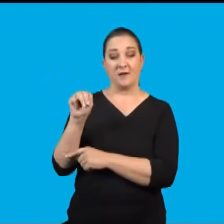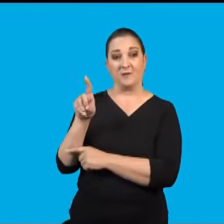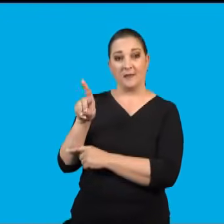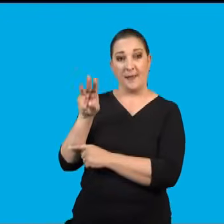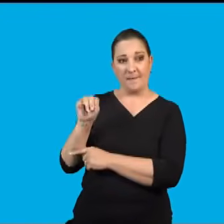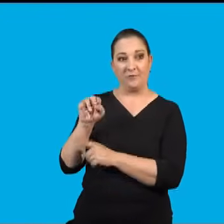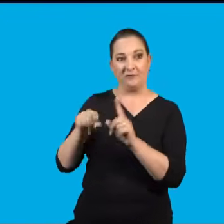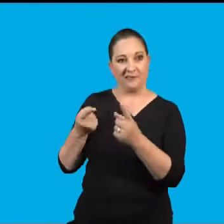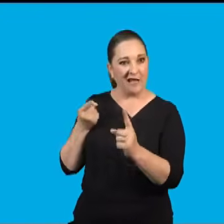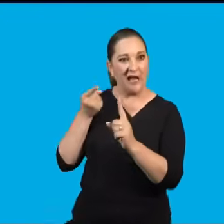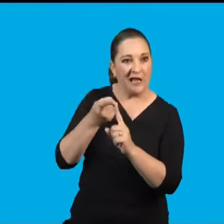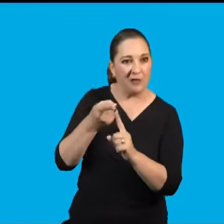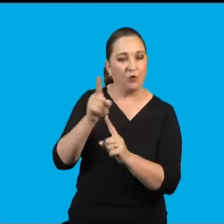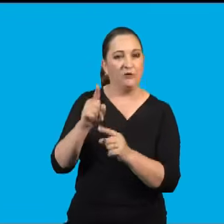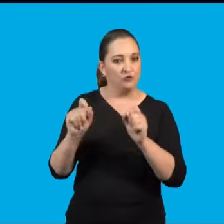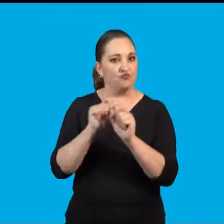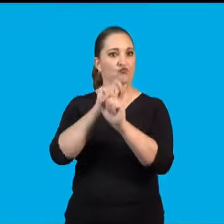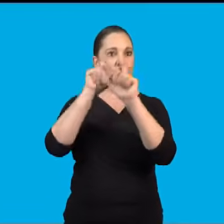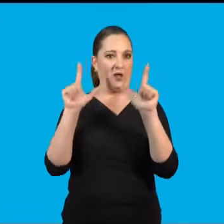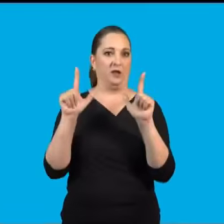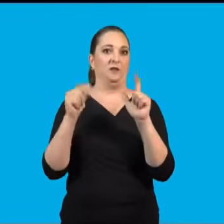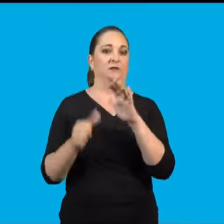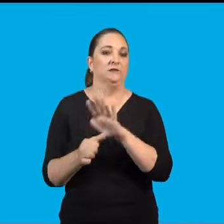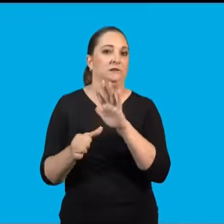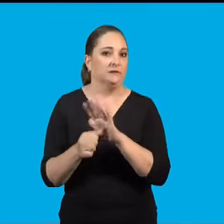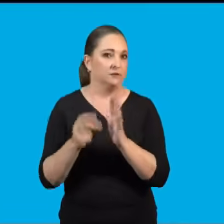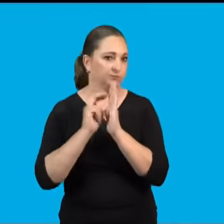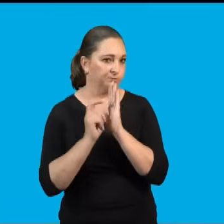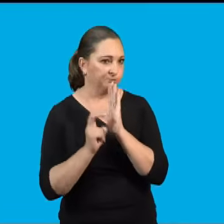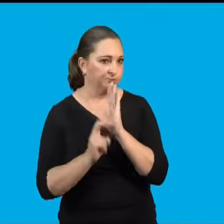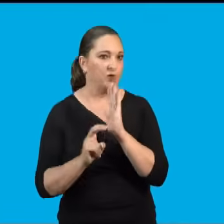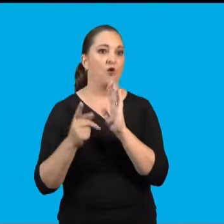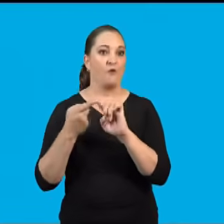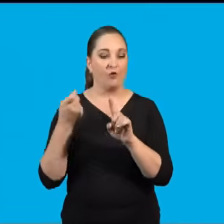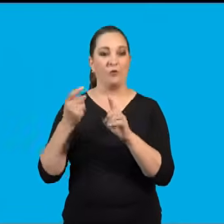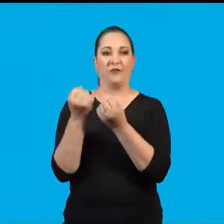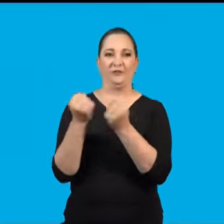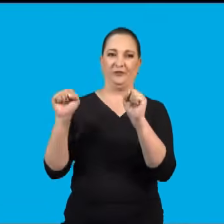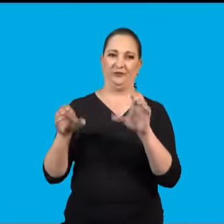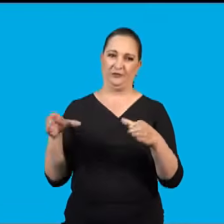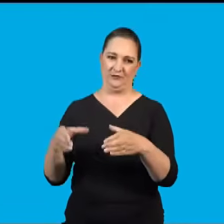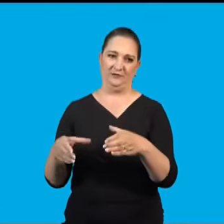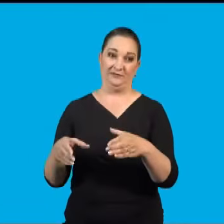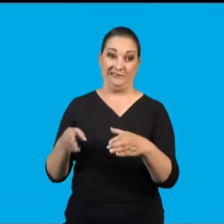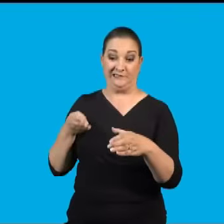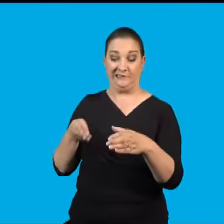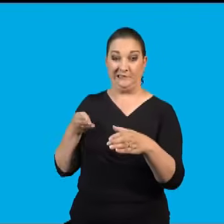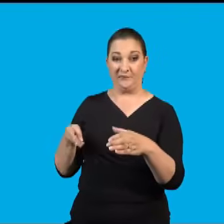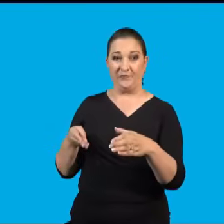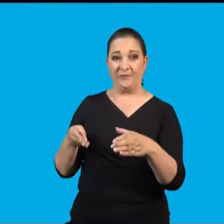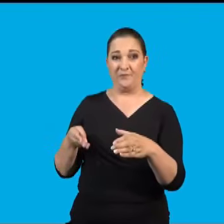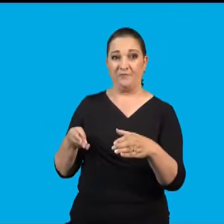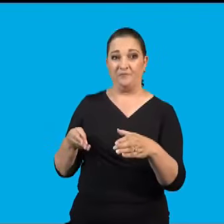MDM was aimed at the realization of the fundamental principles of the Freedom Charter, which